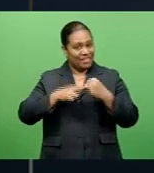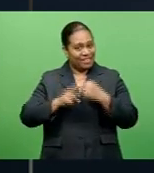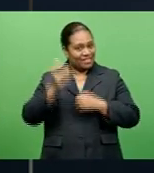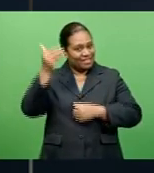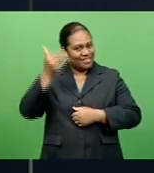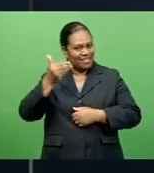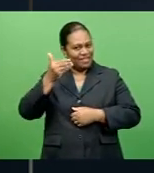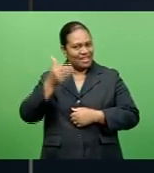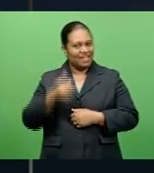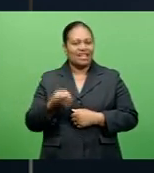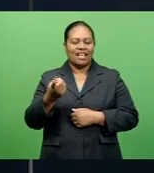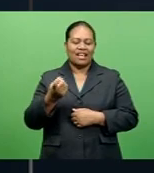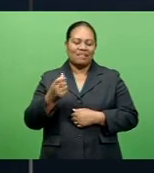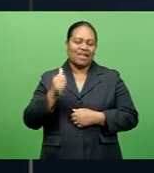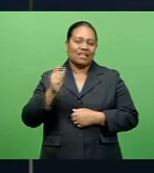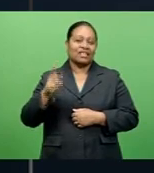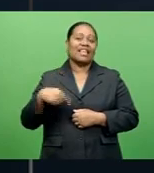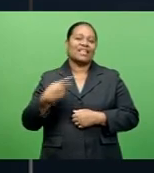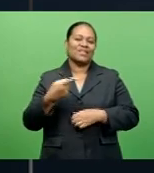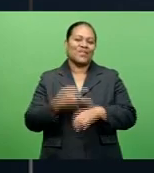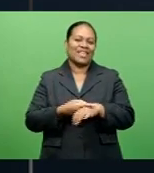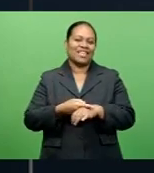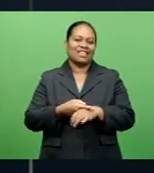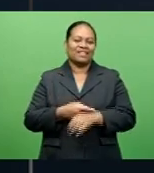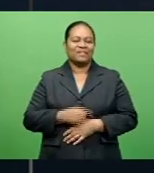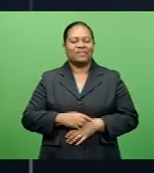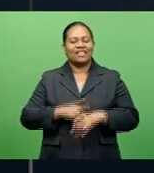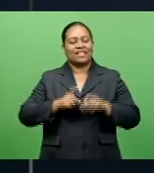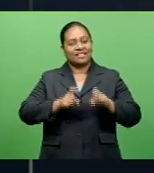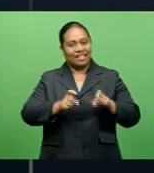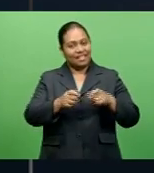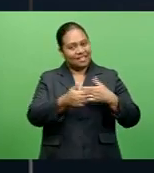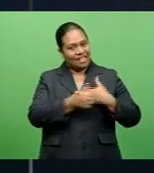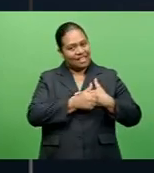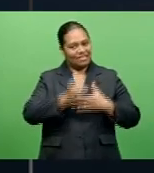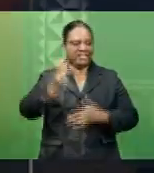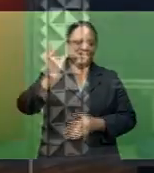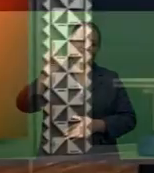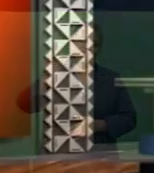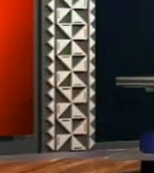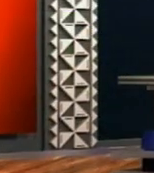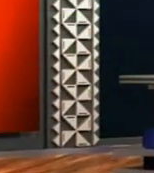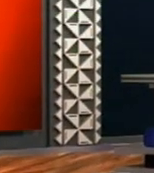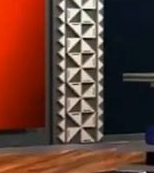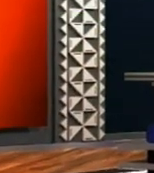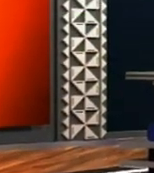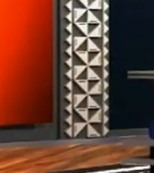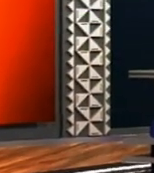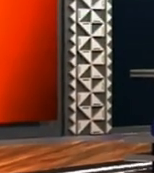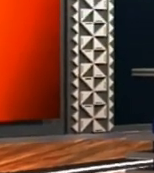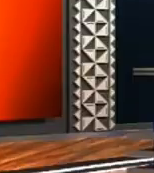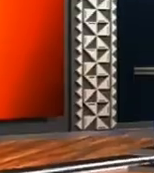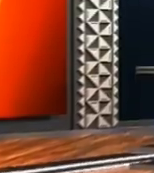evening. I'll be back again next week. Until then, stay safe. Modemanda.